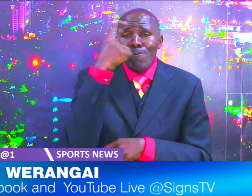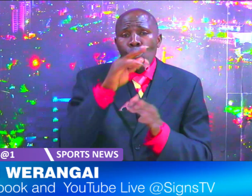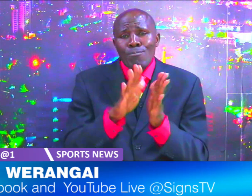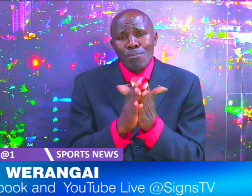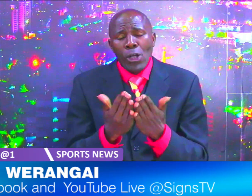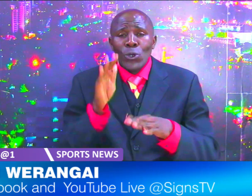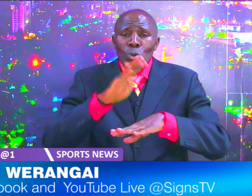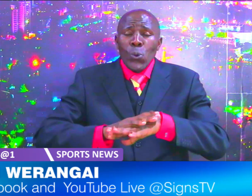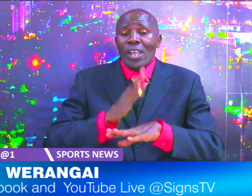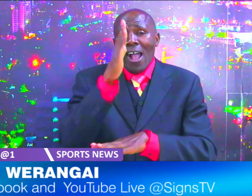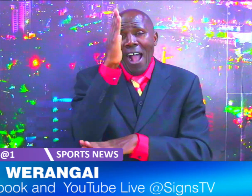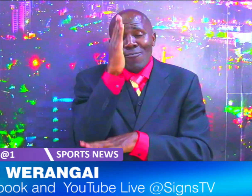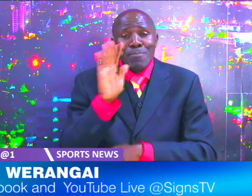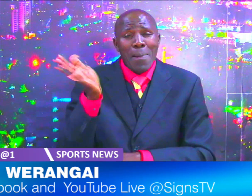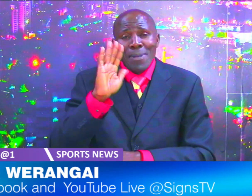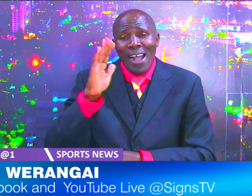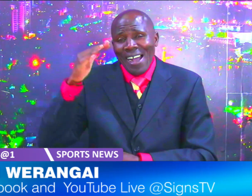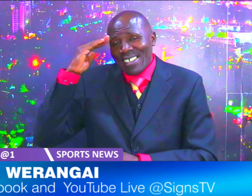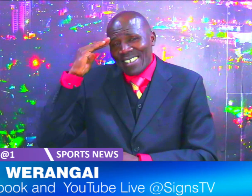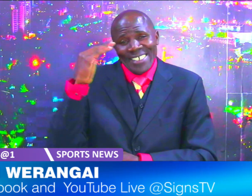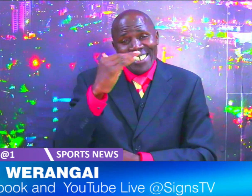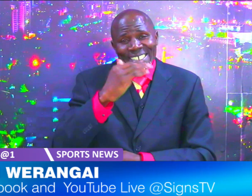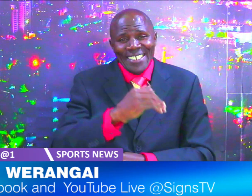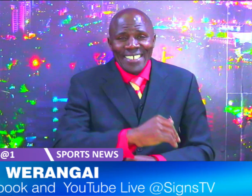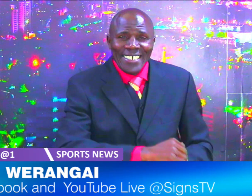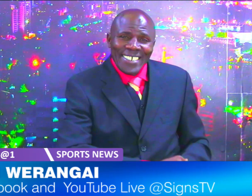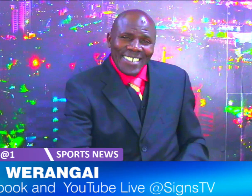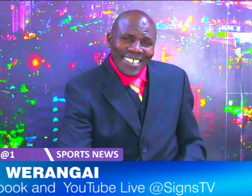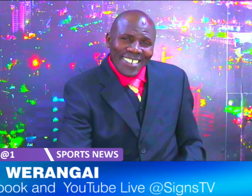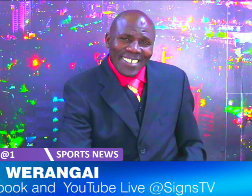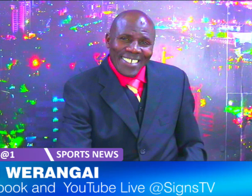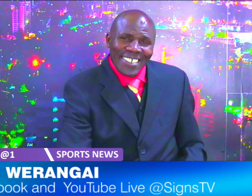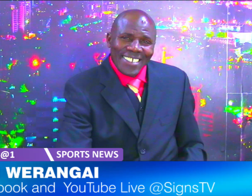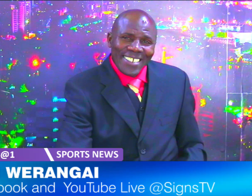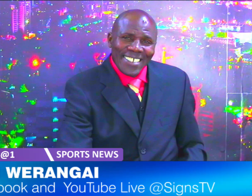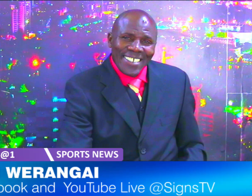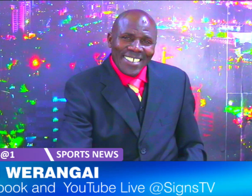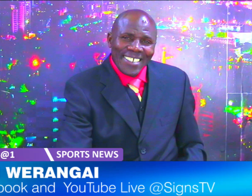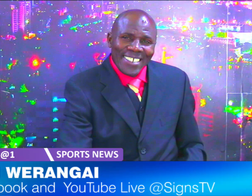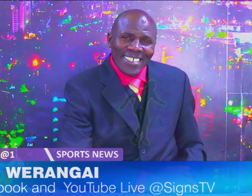on Facebook, on Instagram, and on YouTube. Enjoy your afternoon and have a good day.